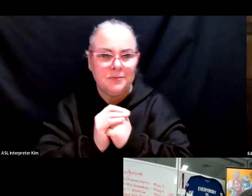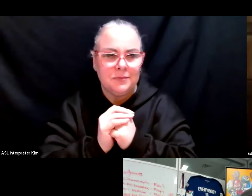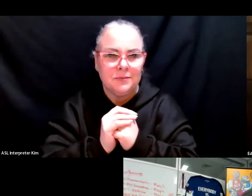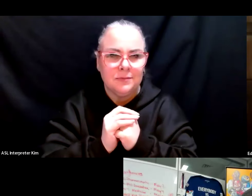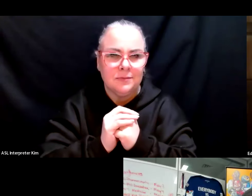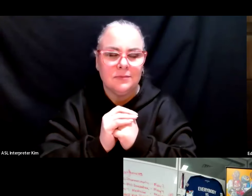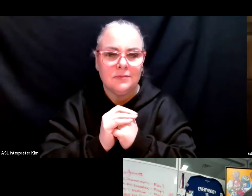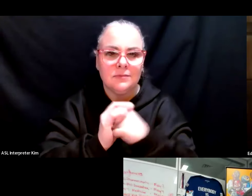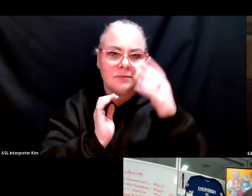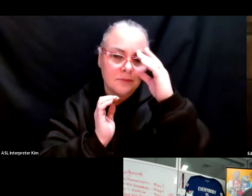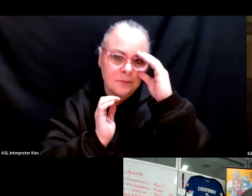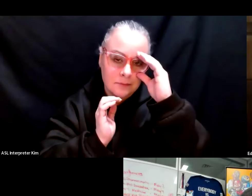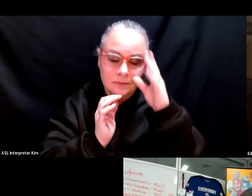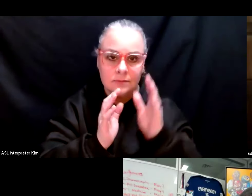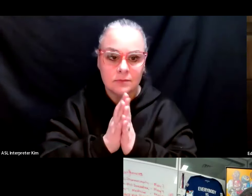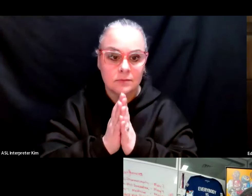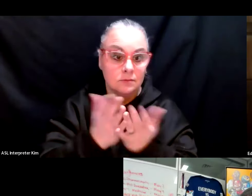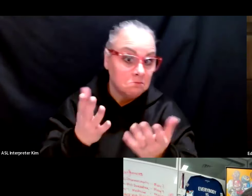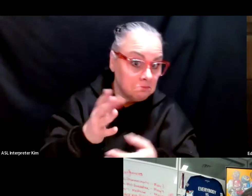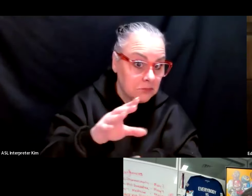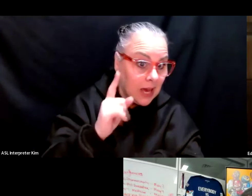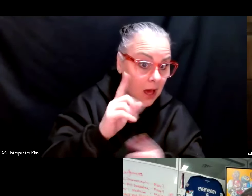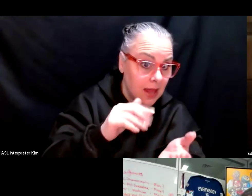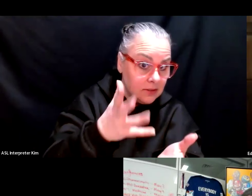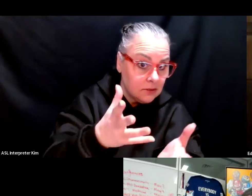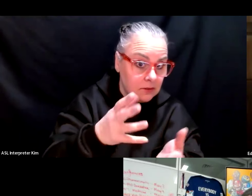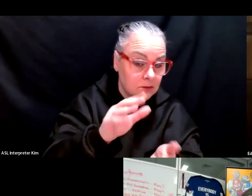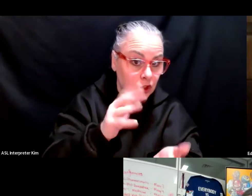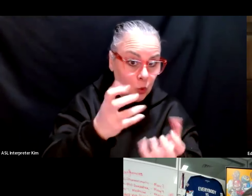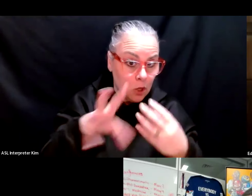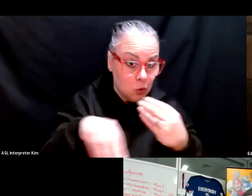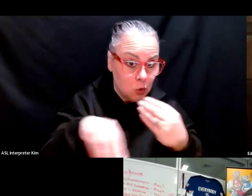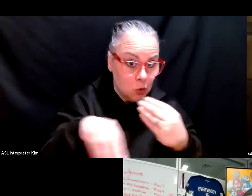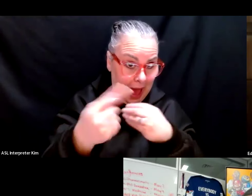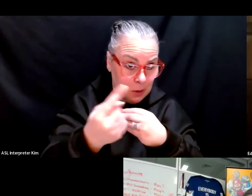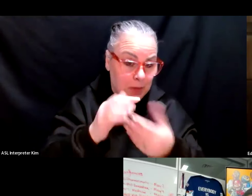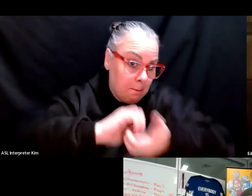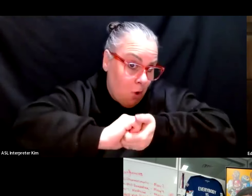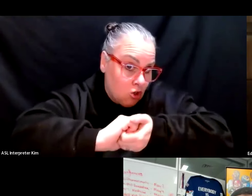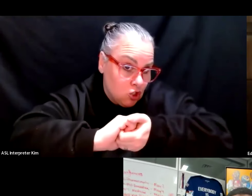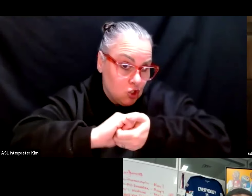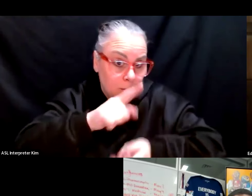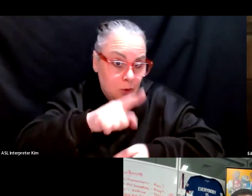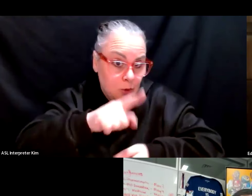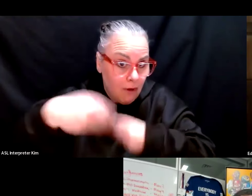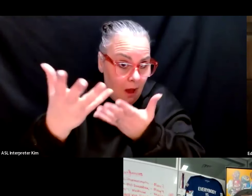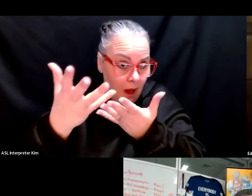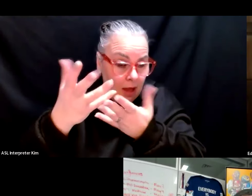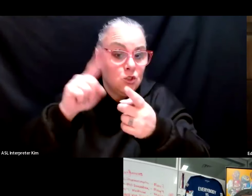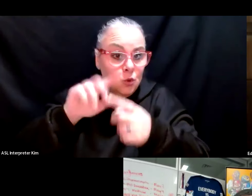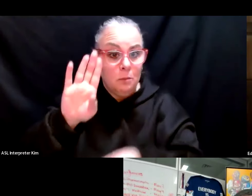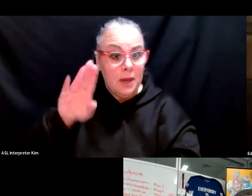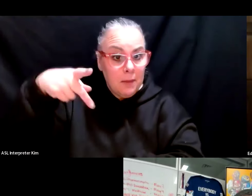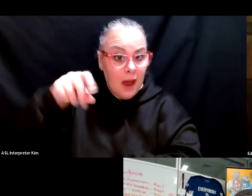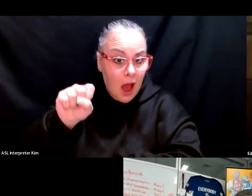that. Unless Dr. Simon, you want to talk about some of the partnerships that you provide to BPS,